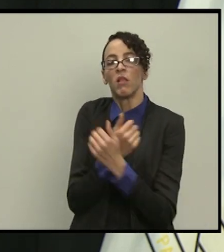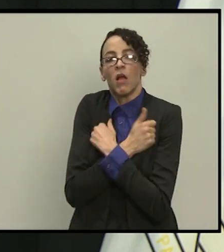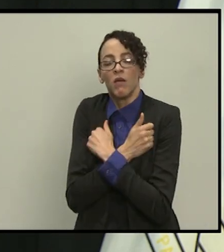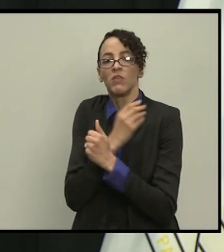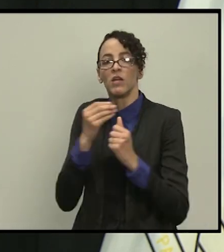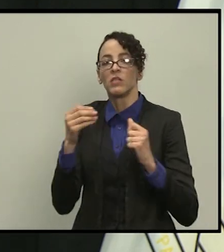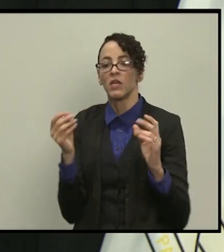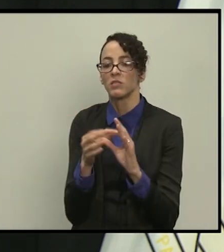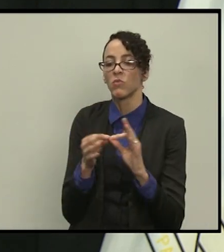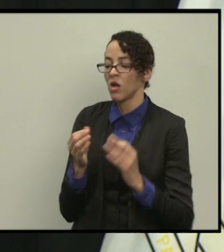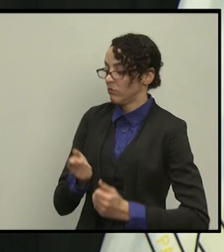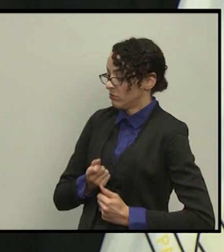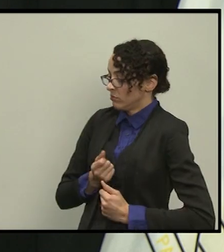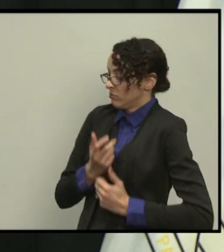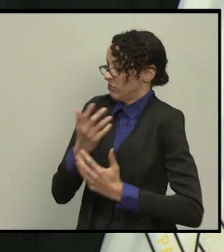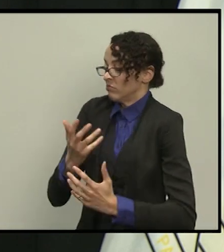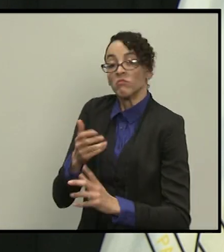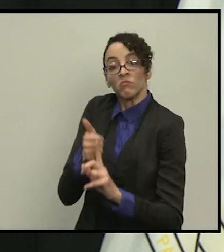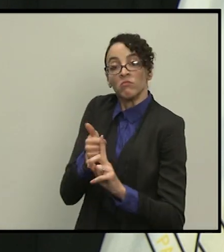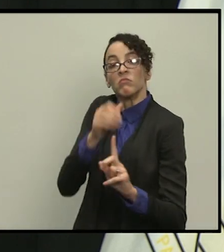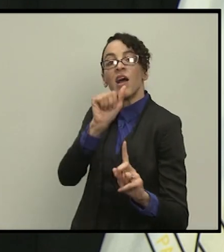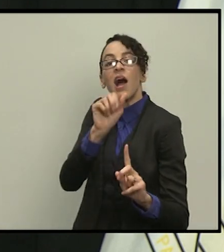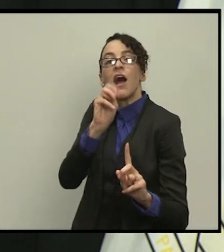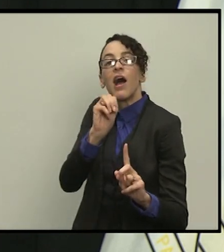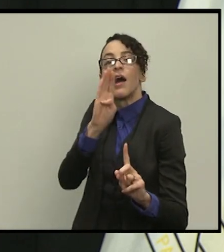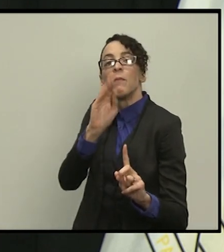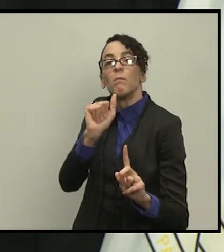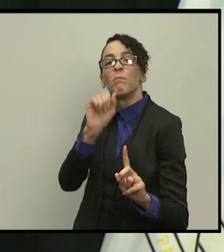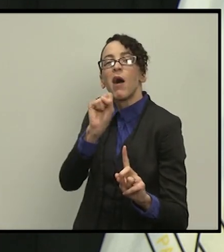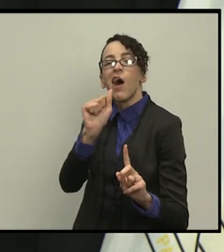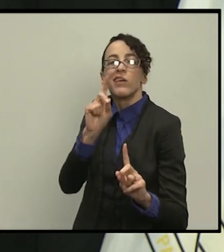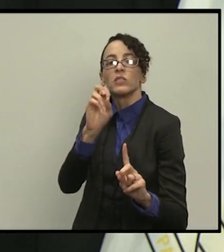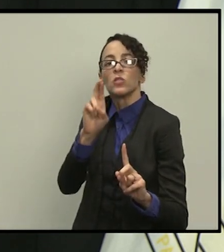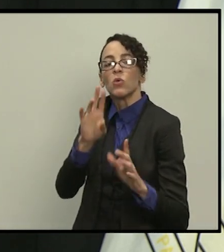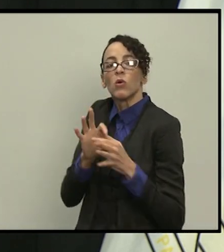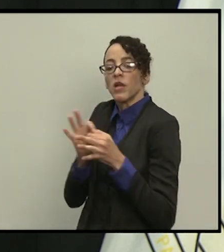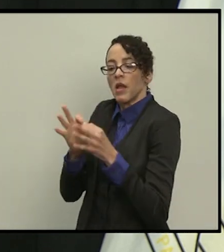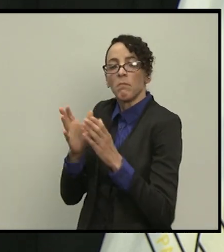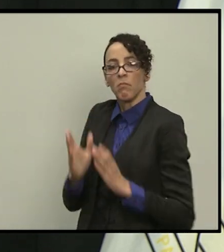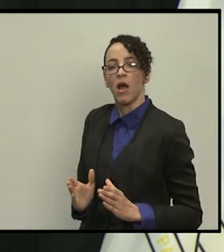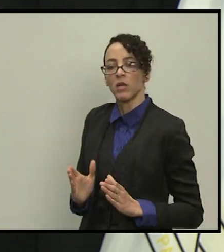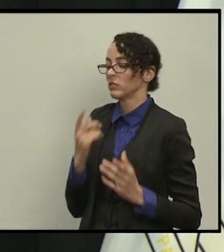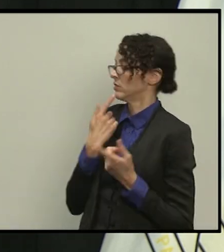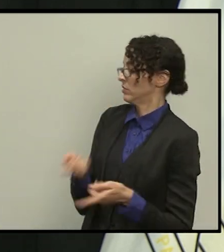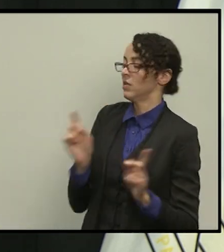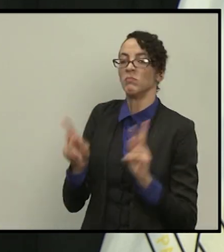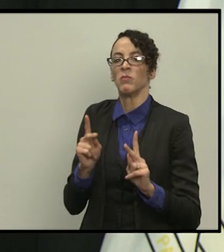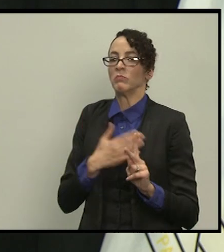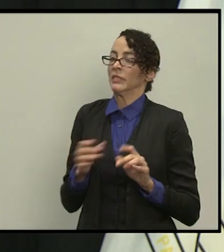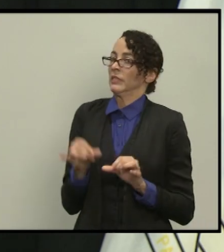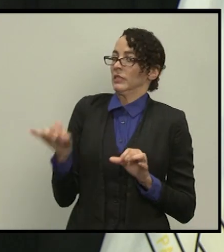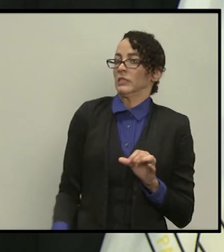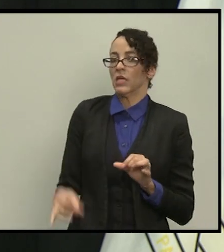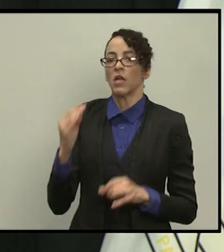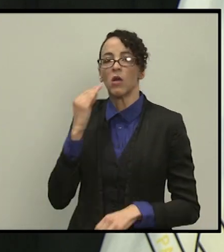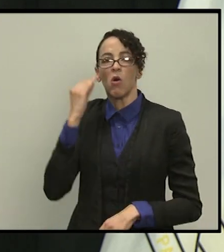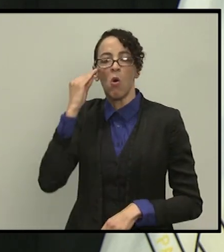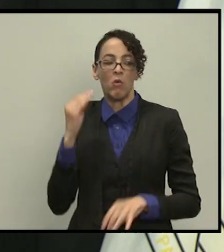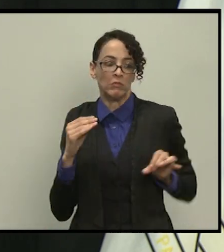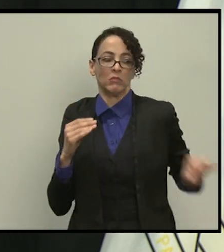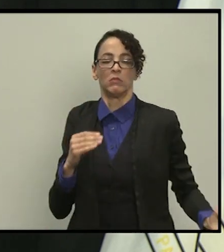year. And so we hope that you heed our message to stay home today